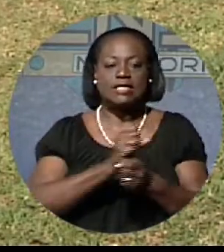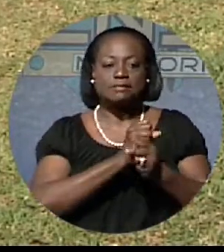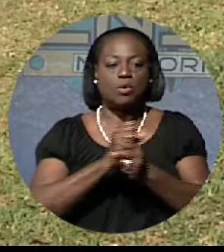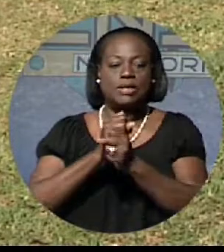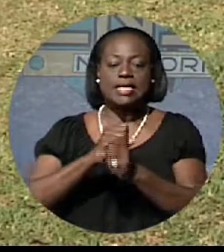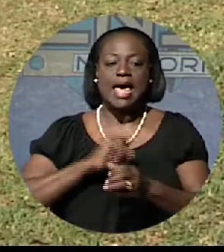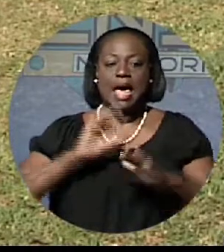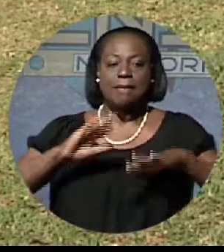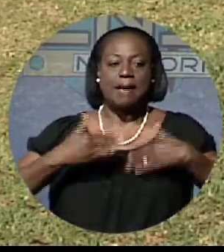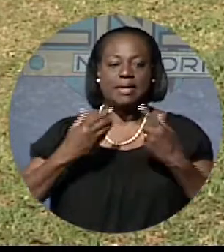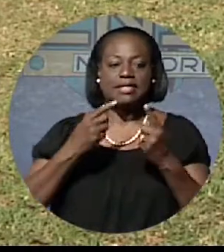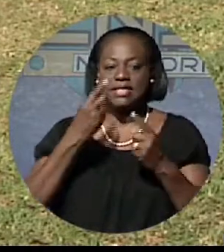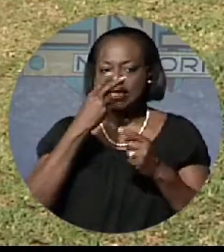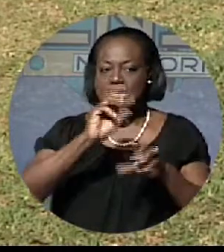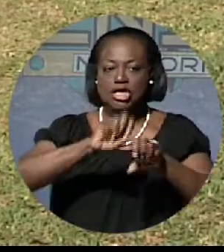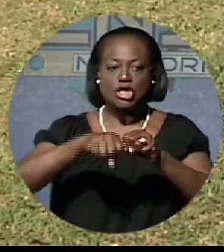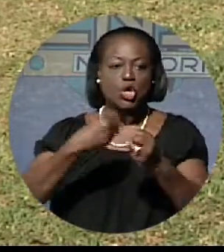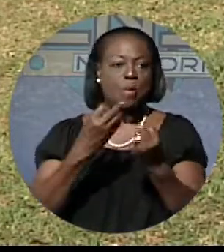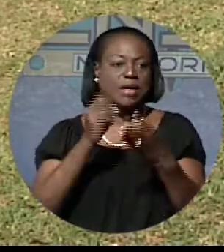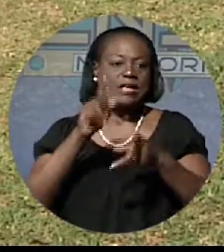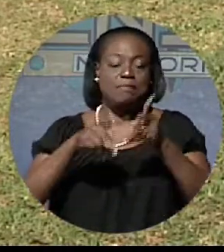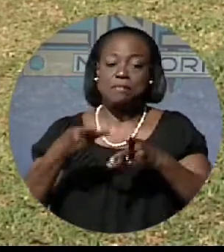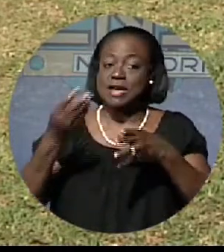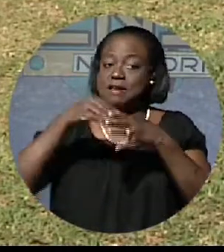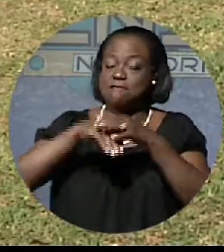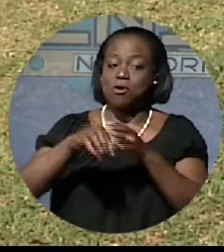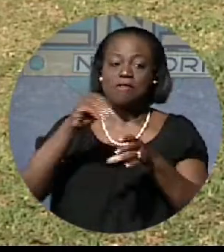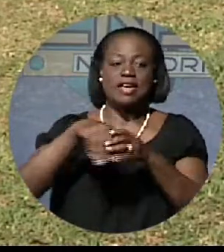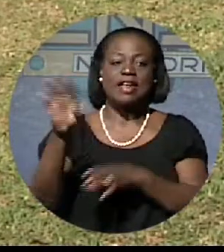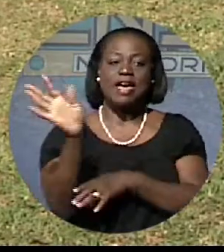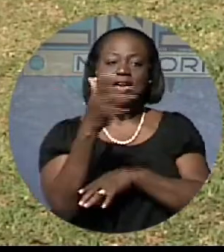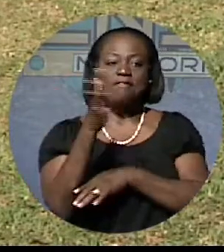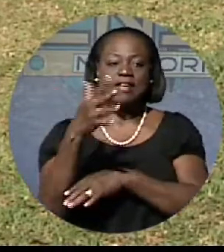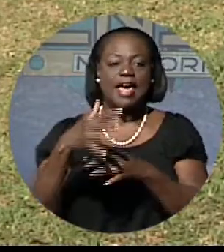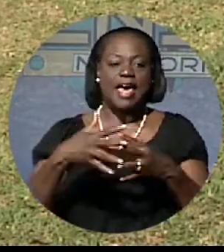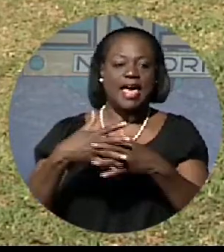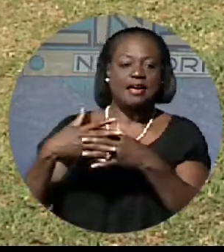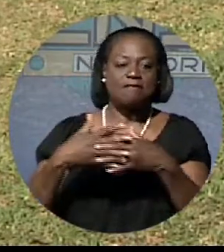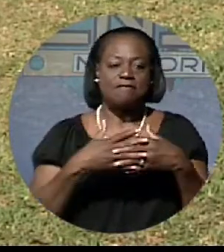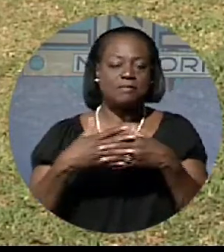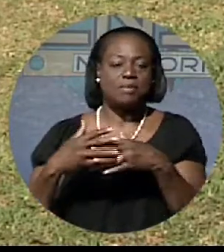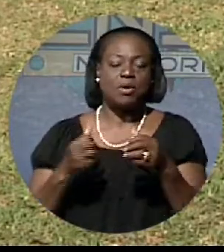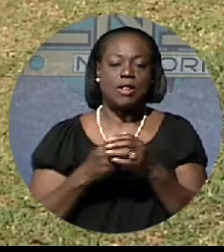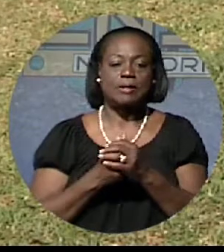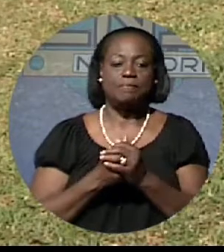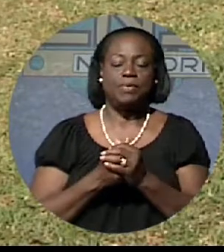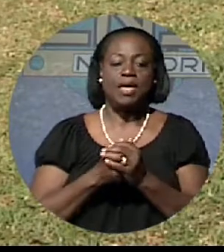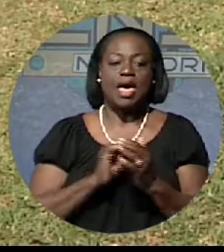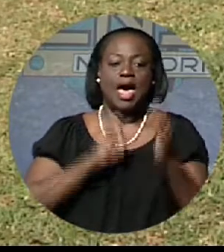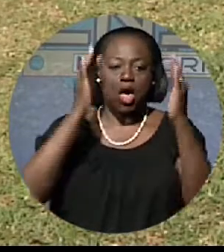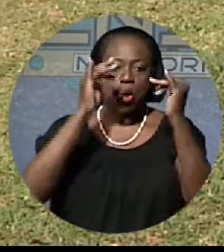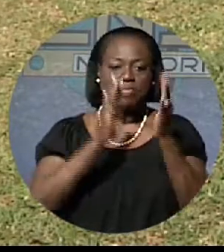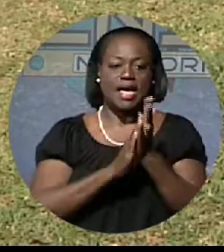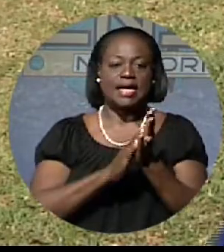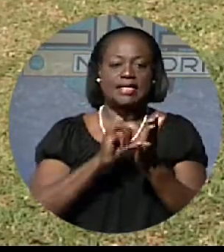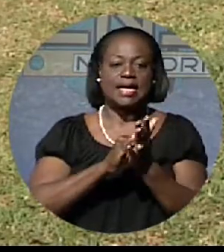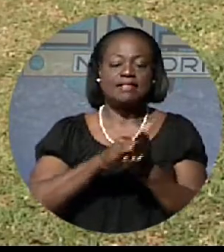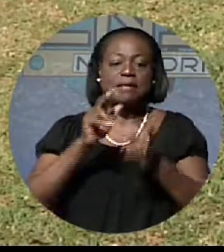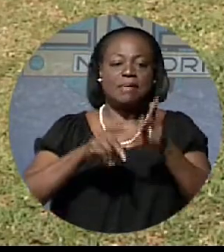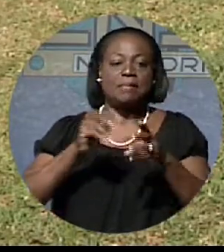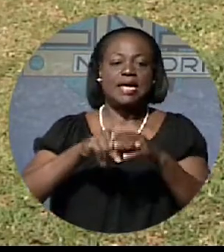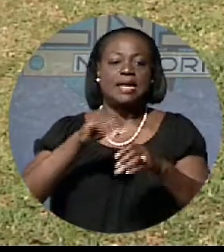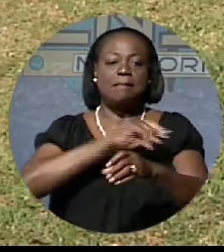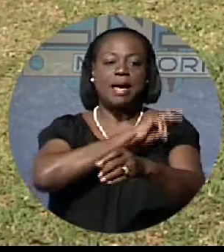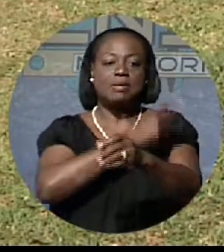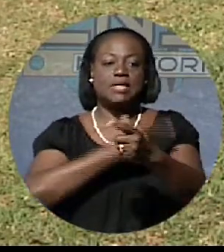surprised to see the amount of people that is involved in flag football. This is something tremendous, and I trust that, you know, the people in powers would come out here, look